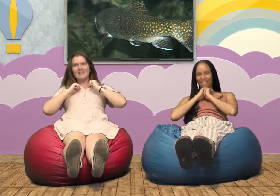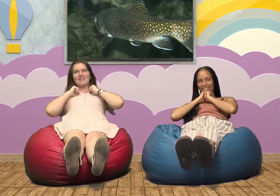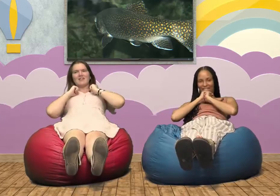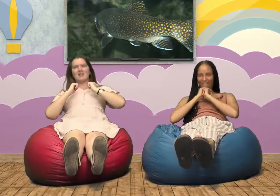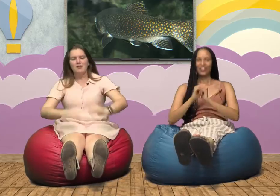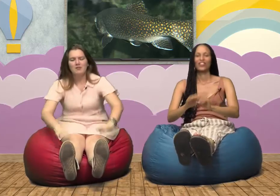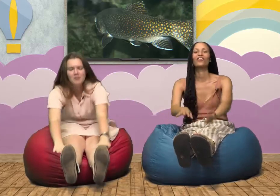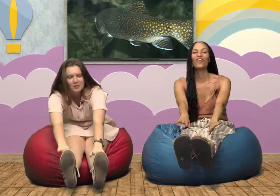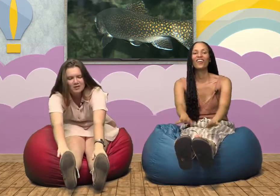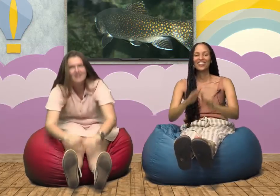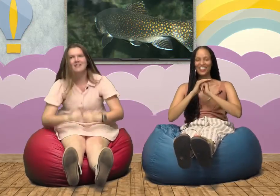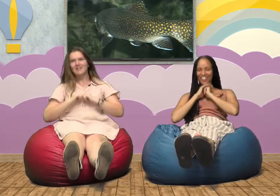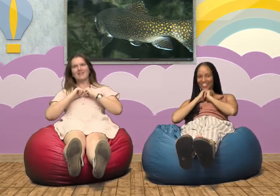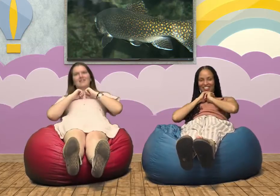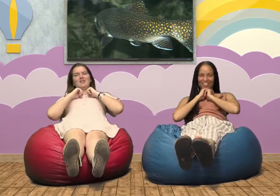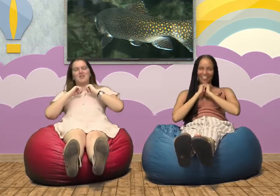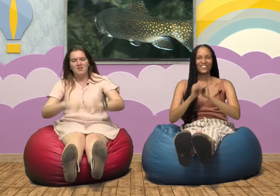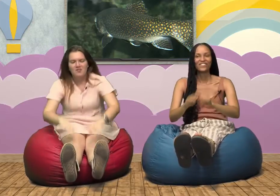3, 4,